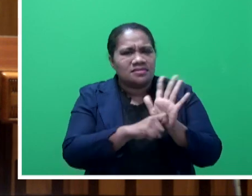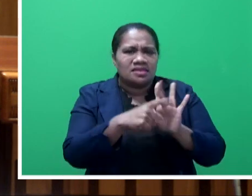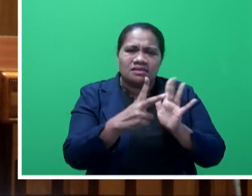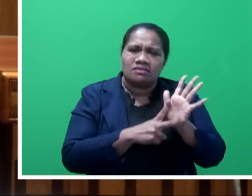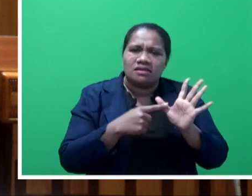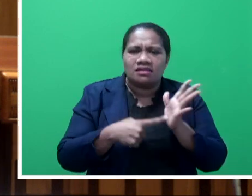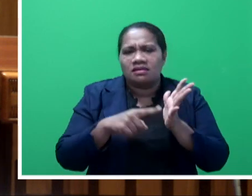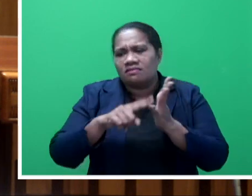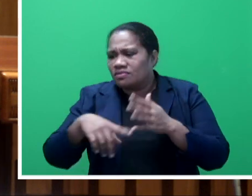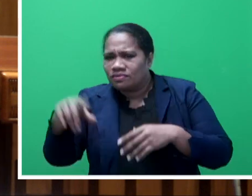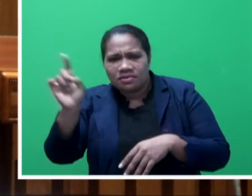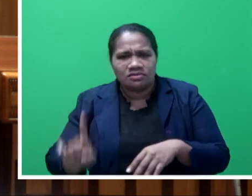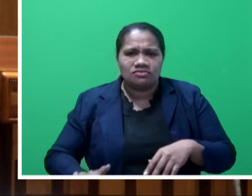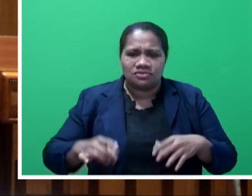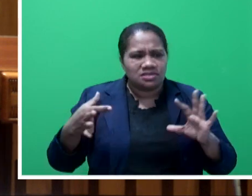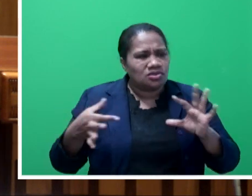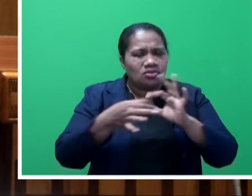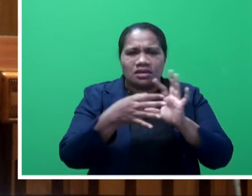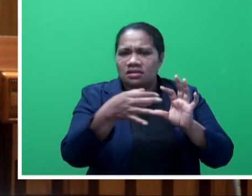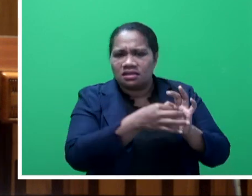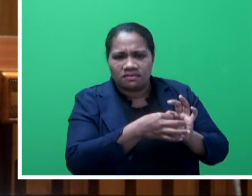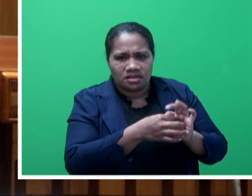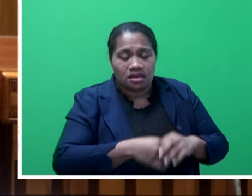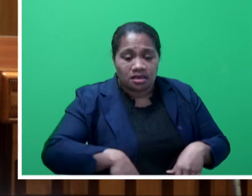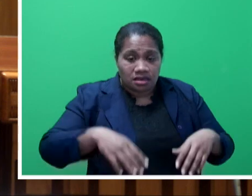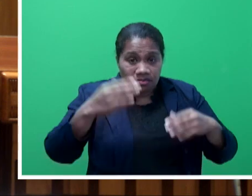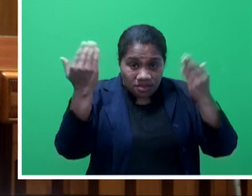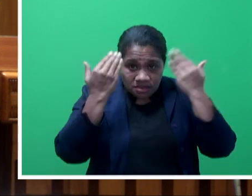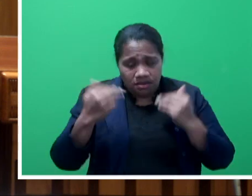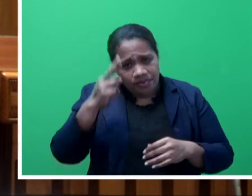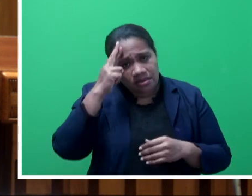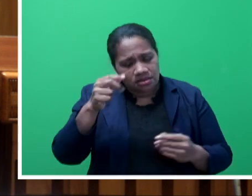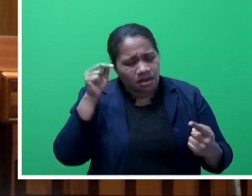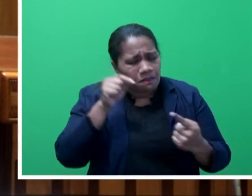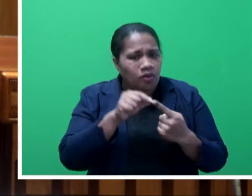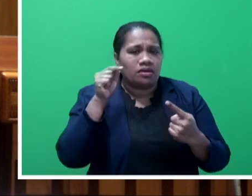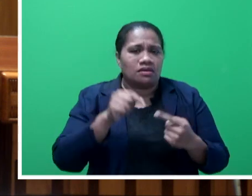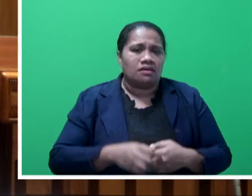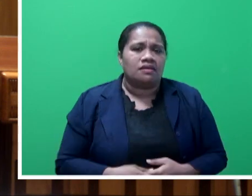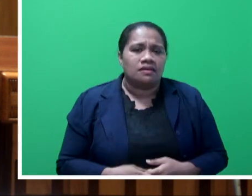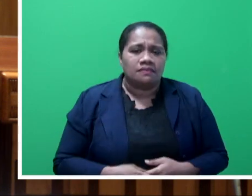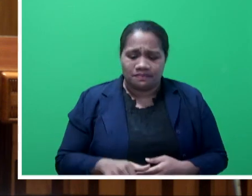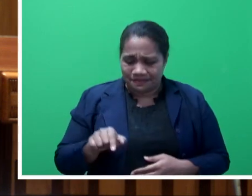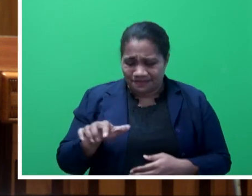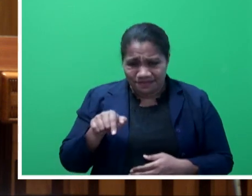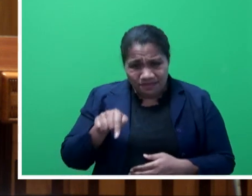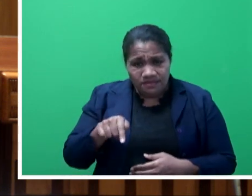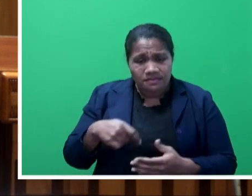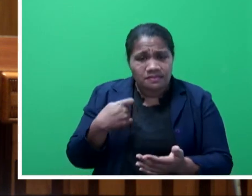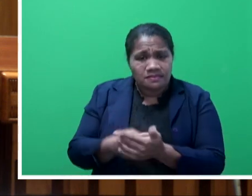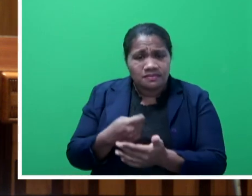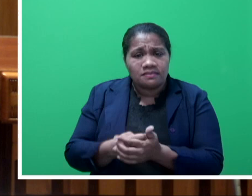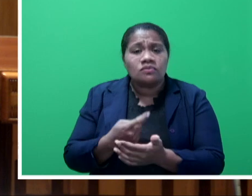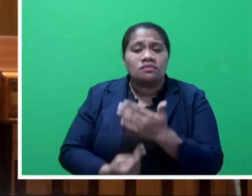electricity connectivity. Mr. Speaker, sir, the point being, these monies have been